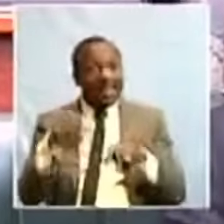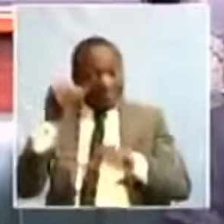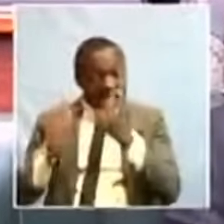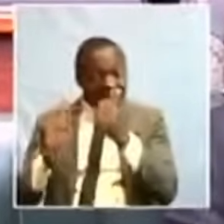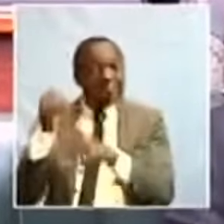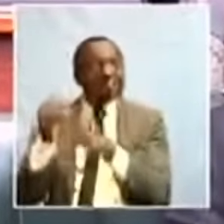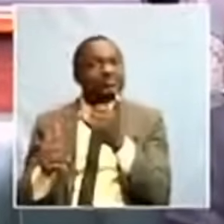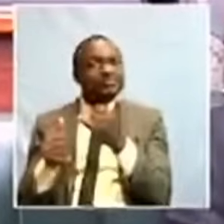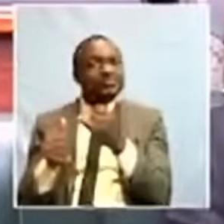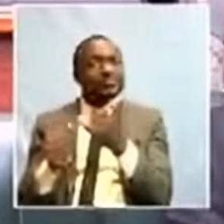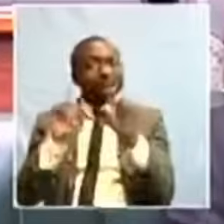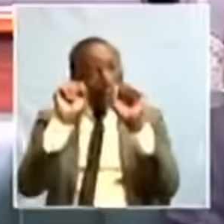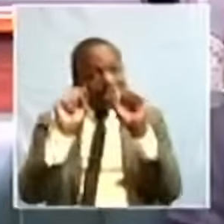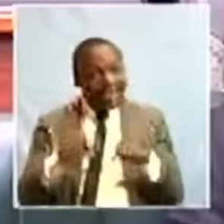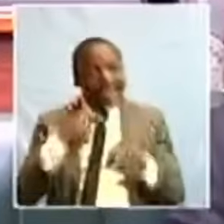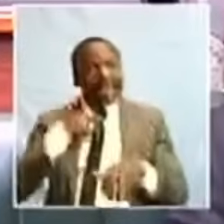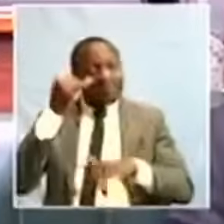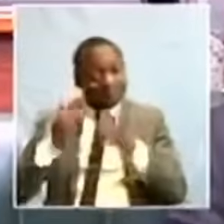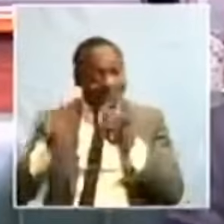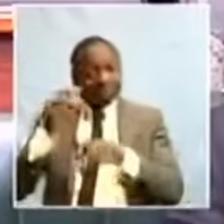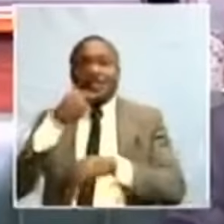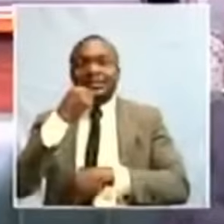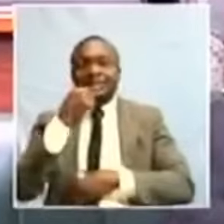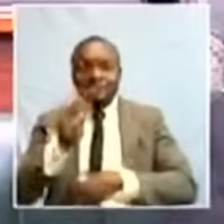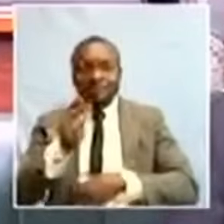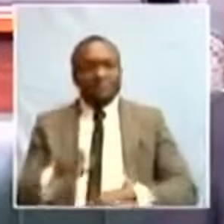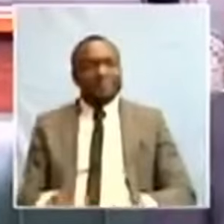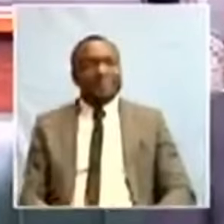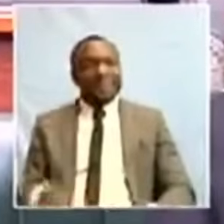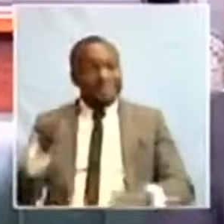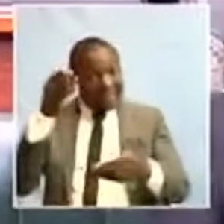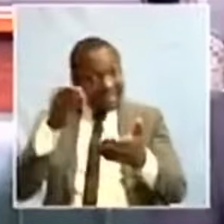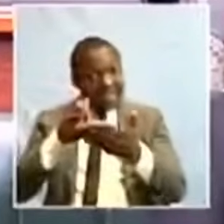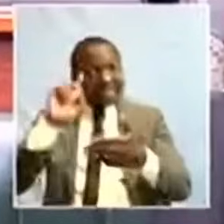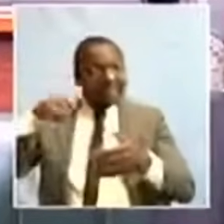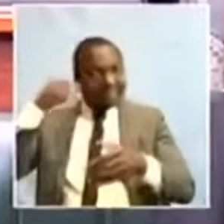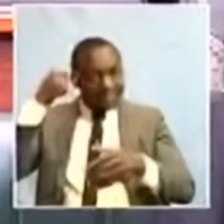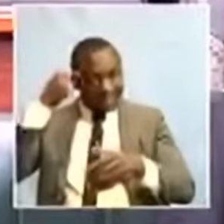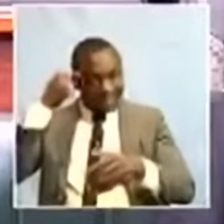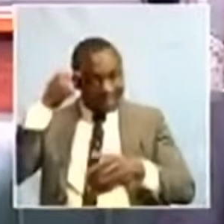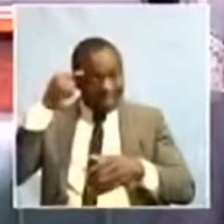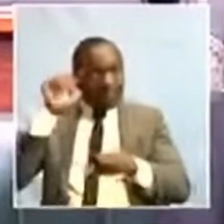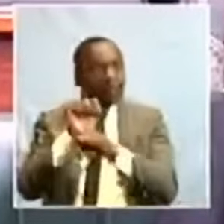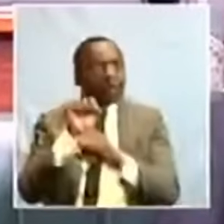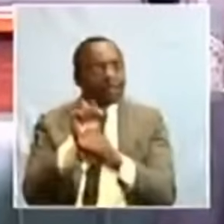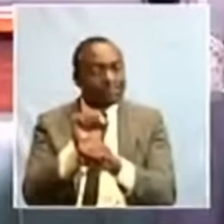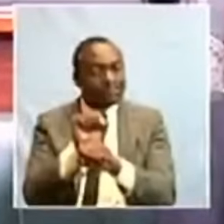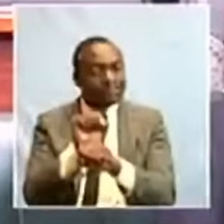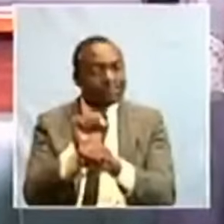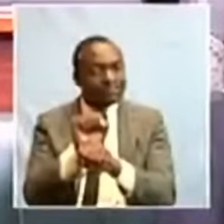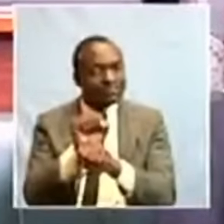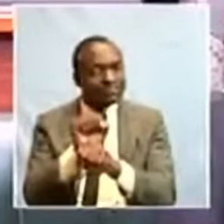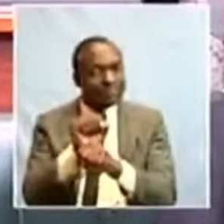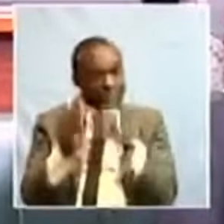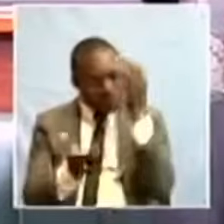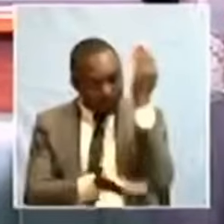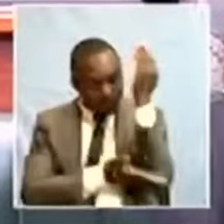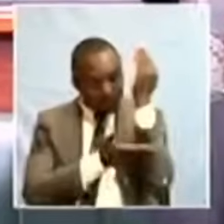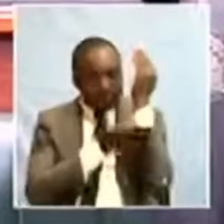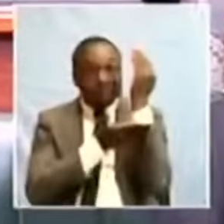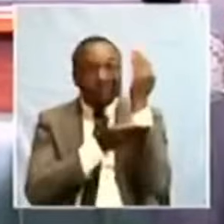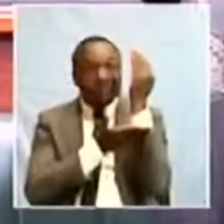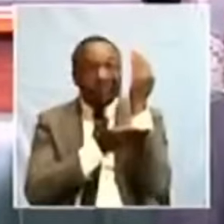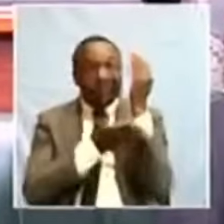conclude. Let me conclude by saying this government is working to improve